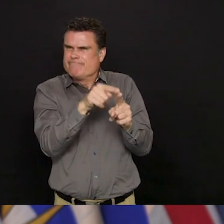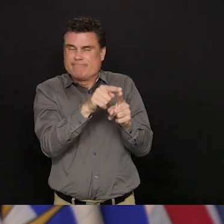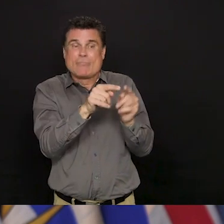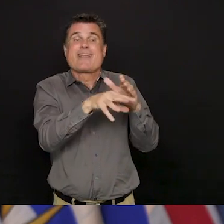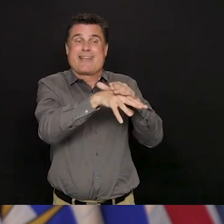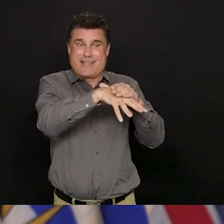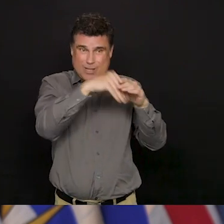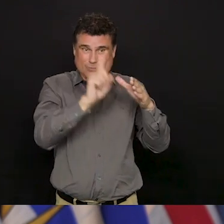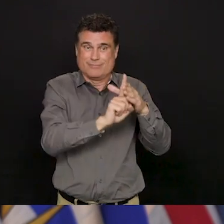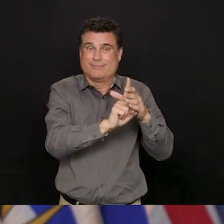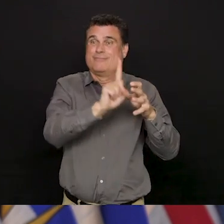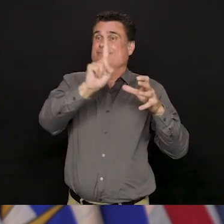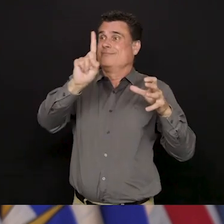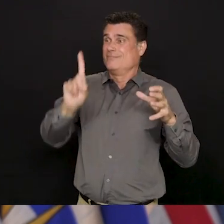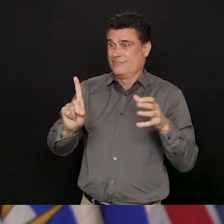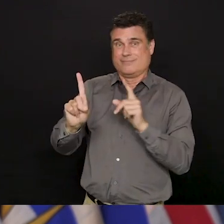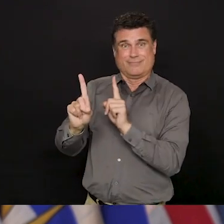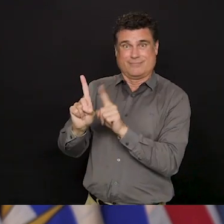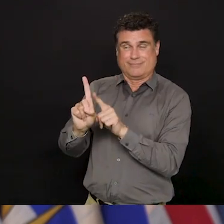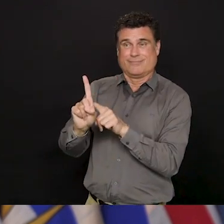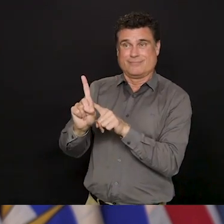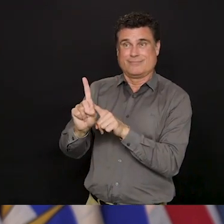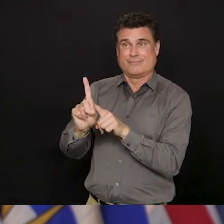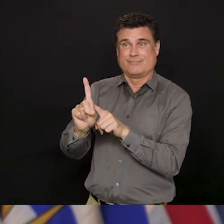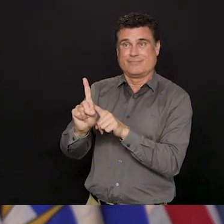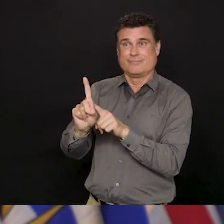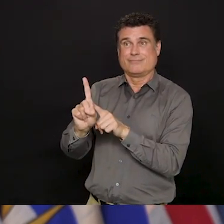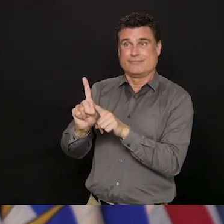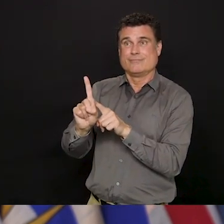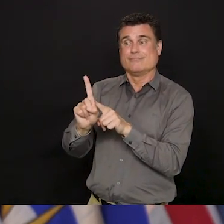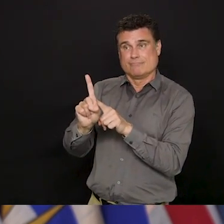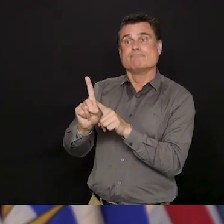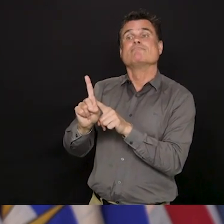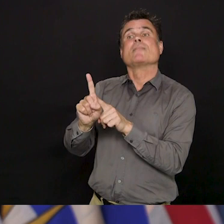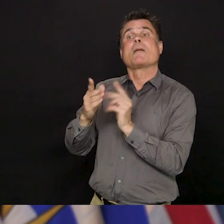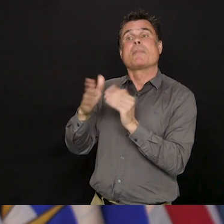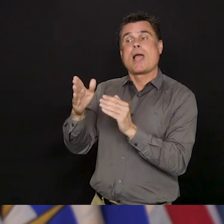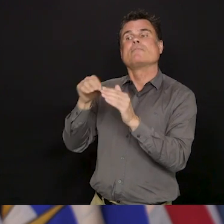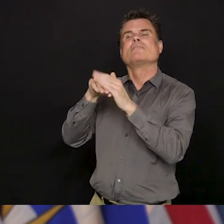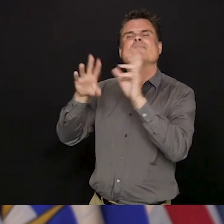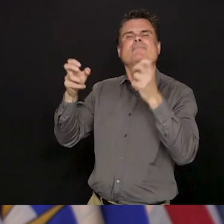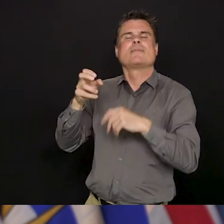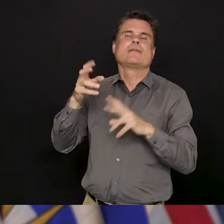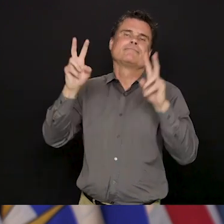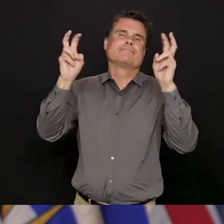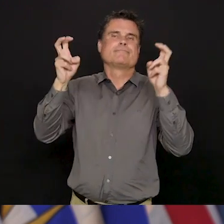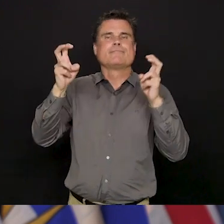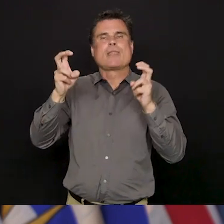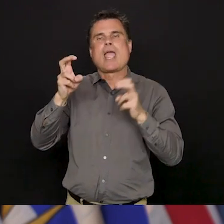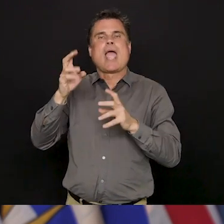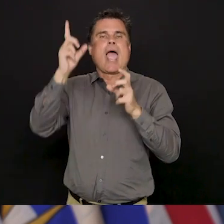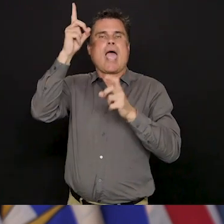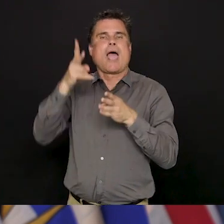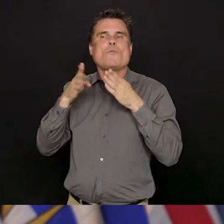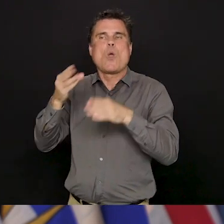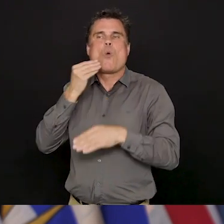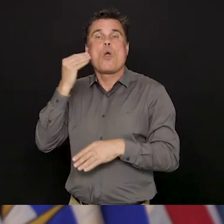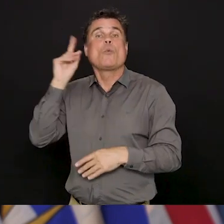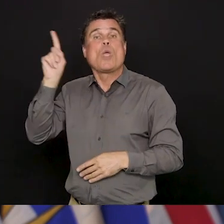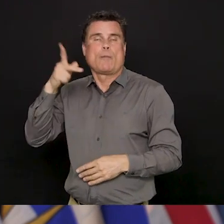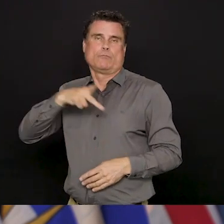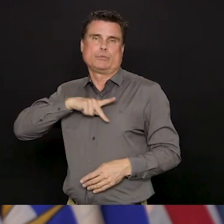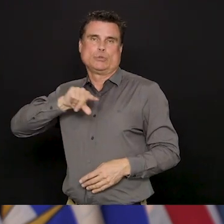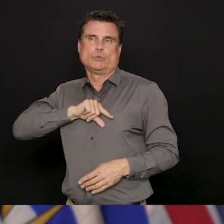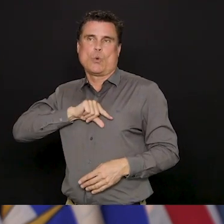and may have been on their way to a halfway house in Prince George, but then stopped for a visit at a First Nation reserve. So